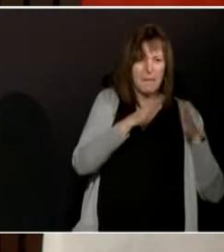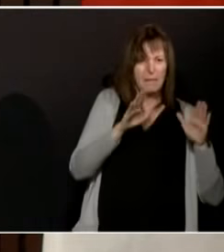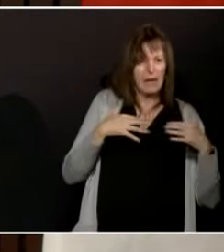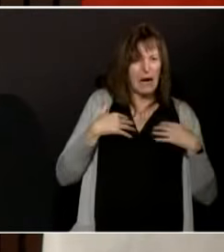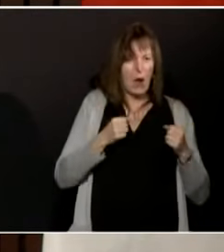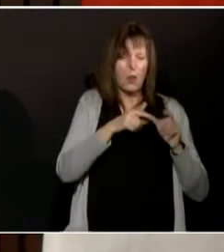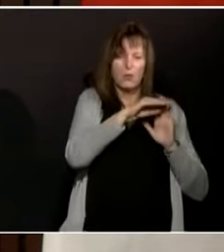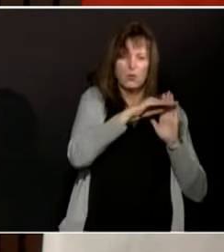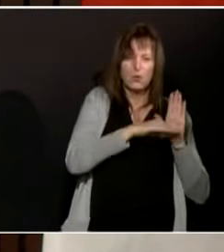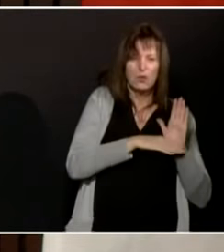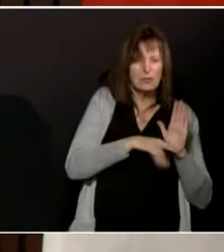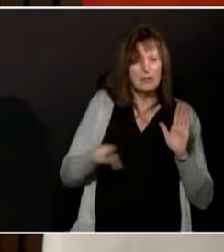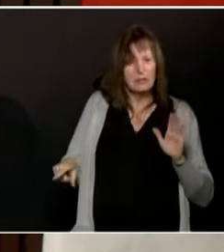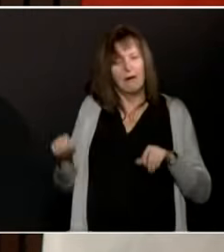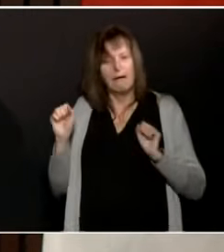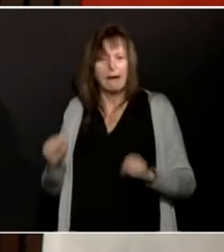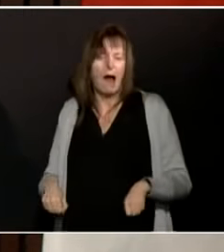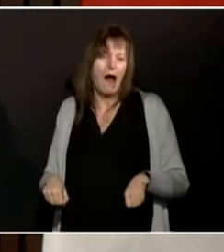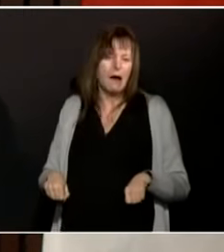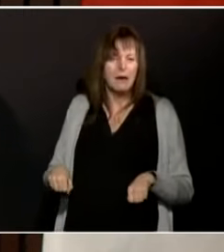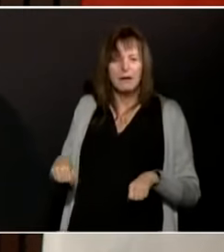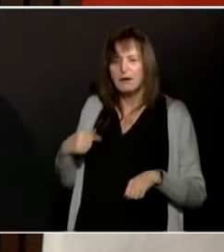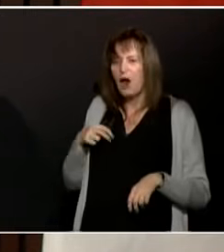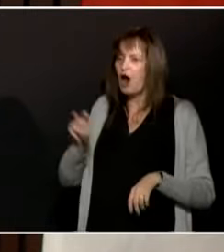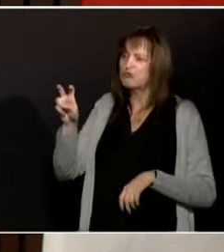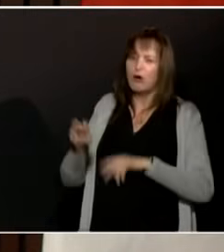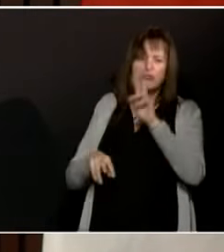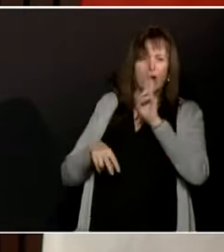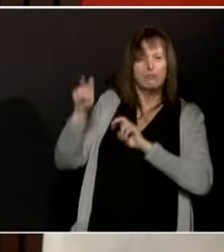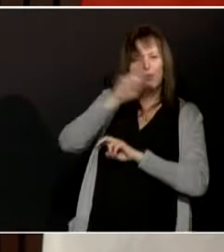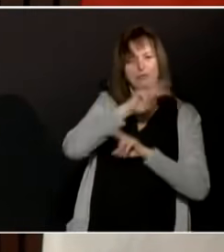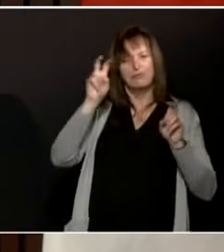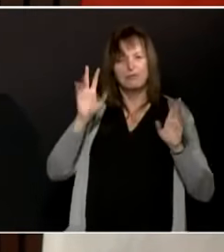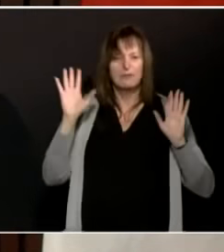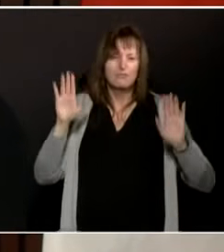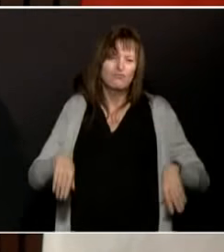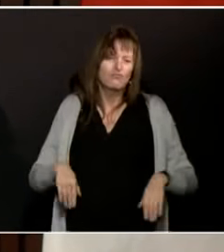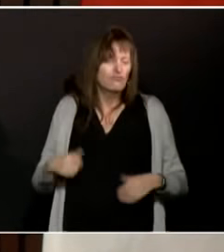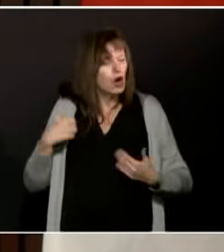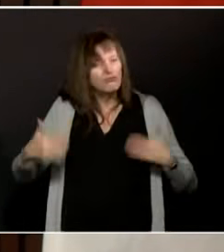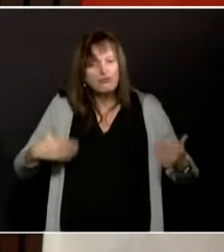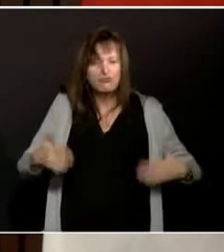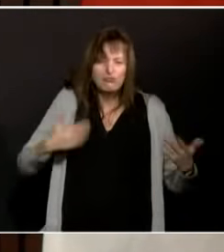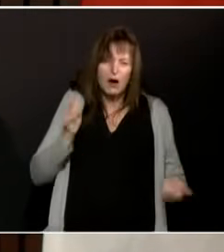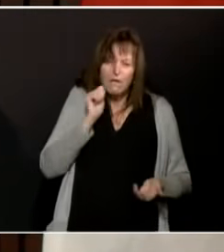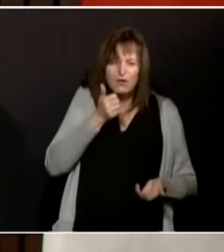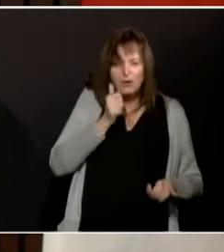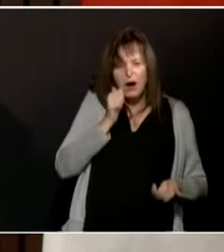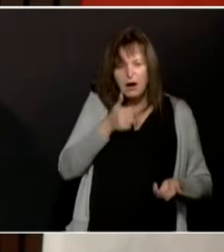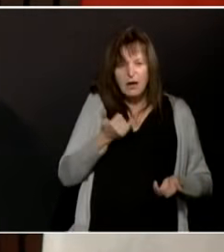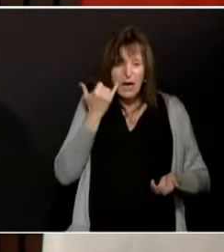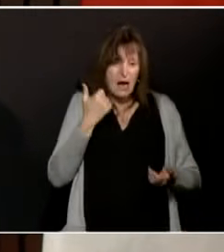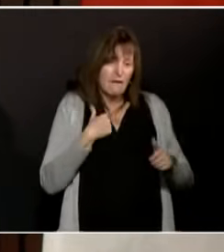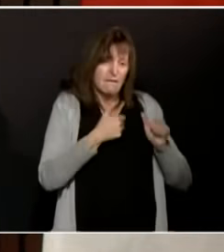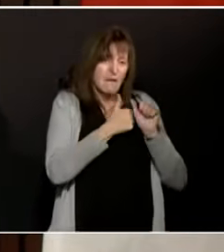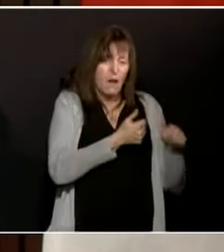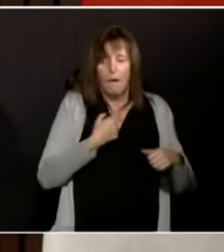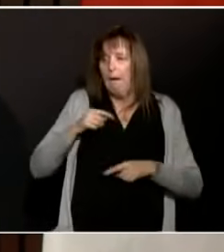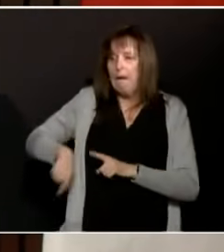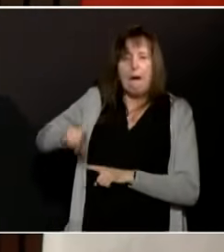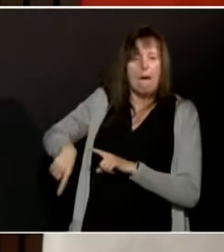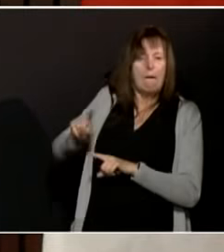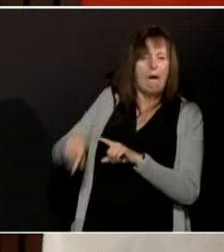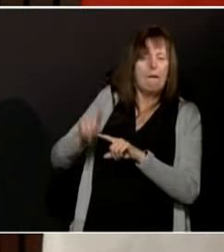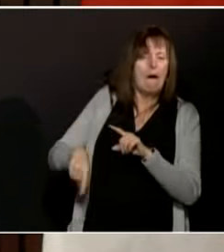to move around and to live their lives. It's not a trade-off. Every jurisdiction has found itself, as cases